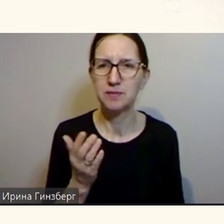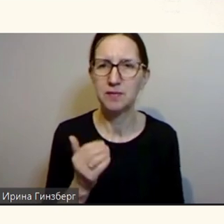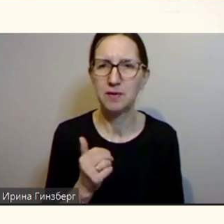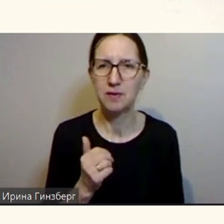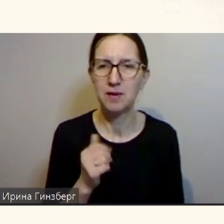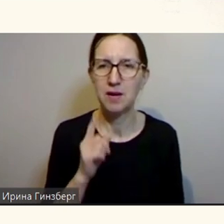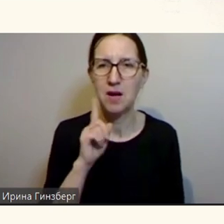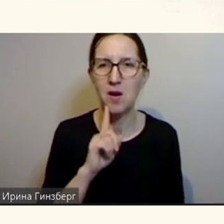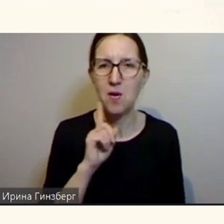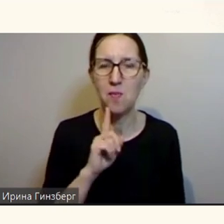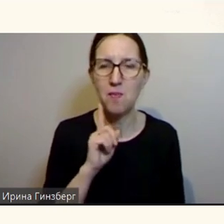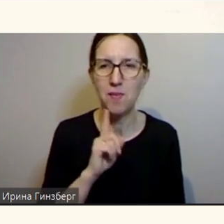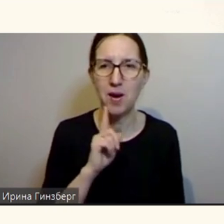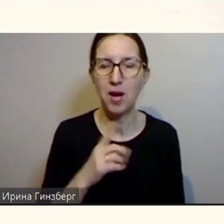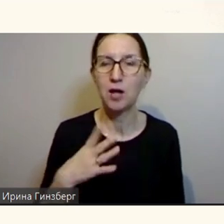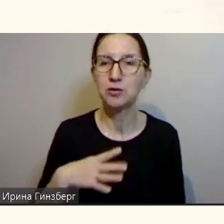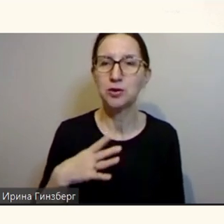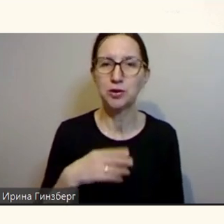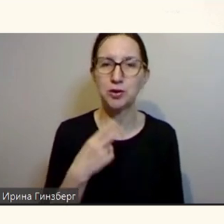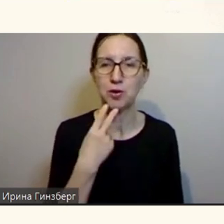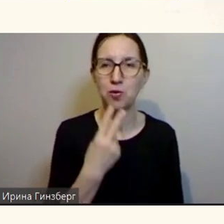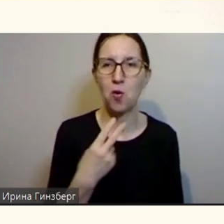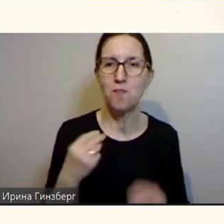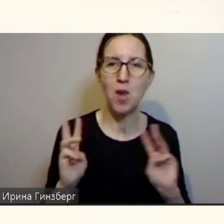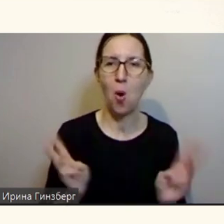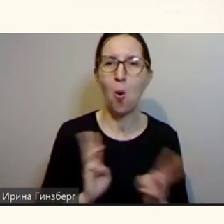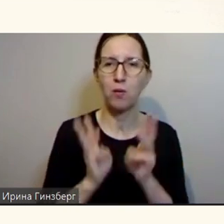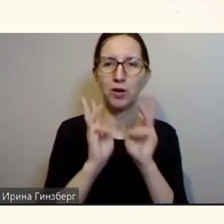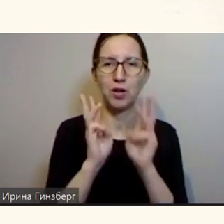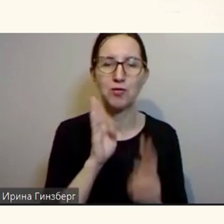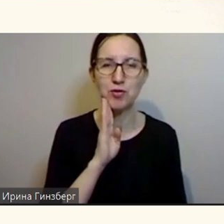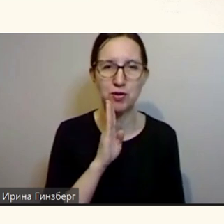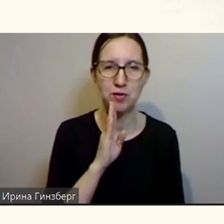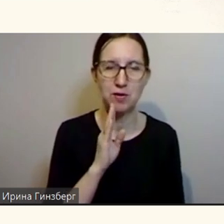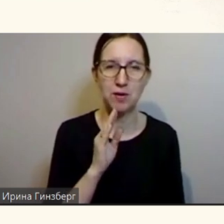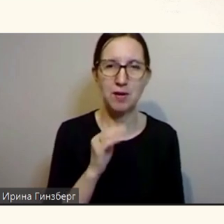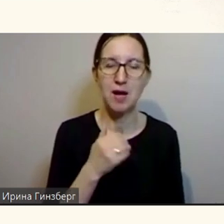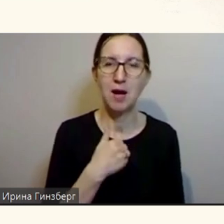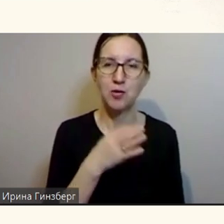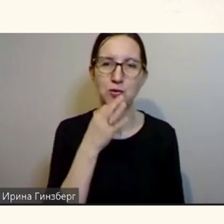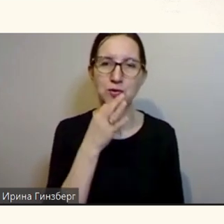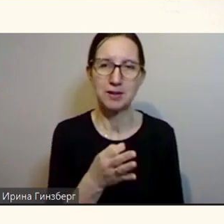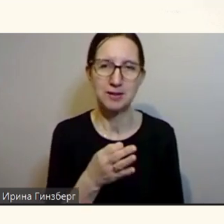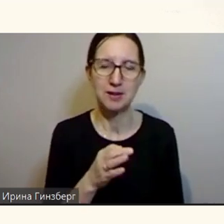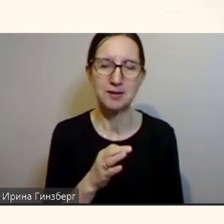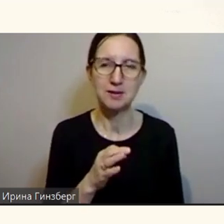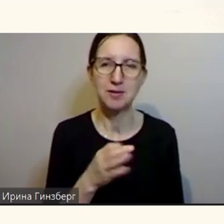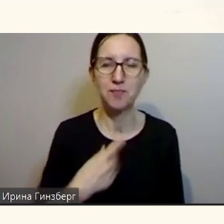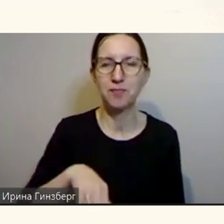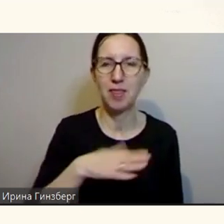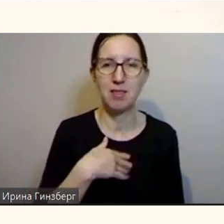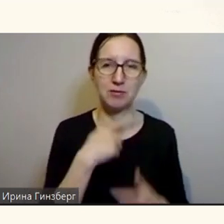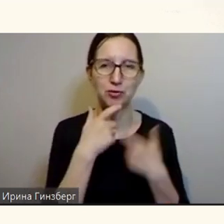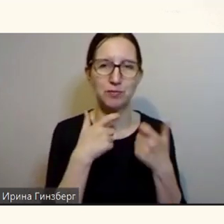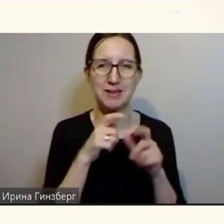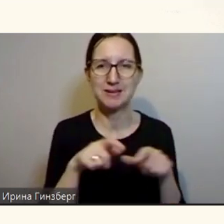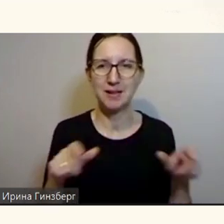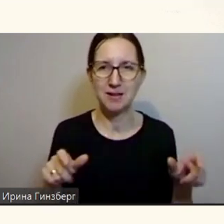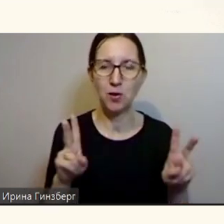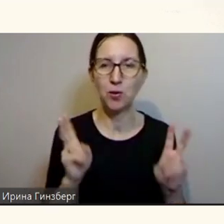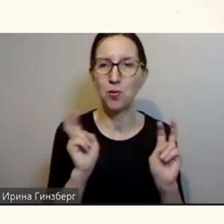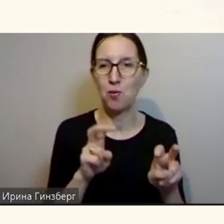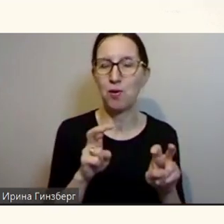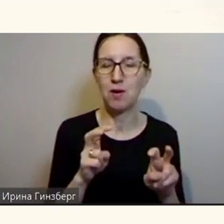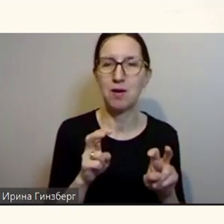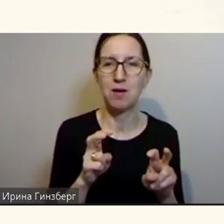Yes, we do have time. So let's go to Firewoman now. And